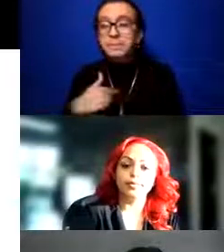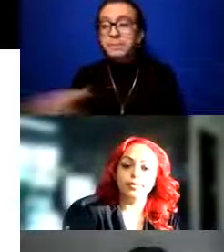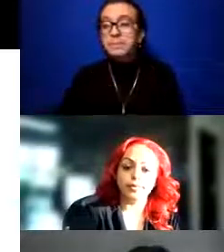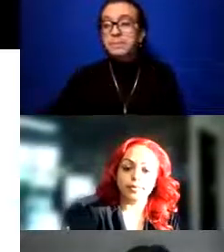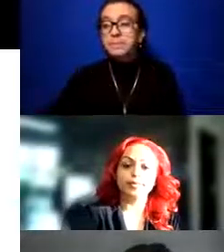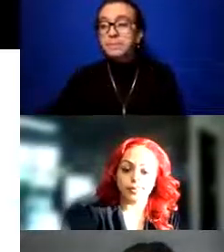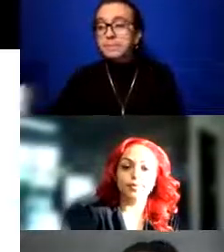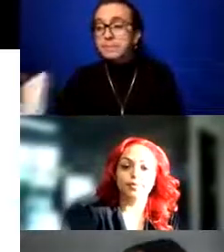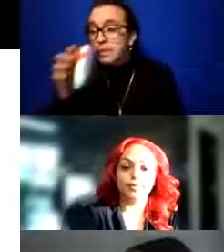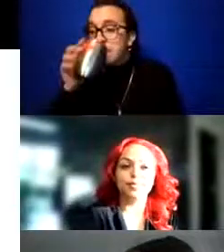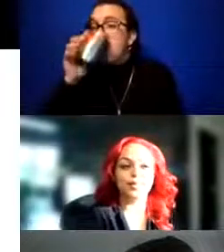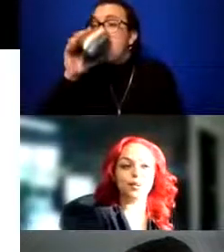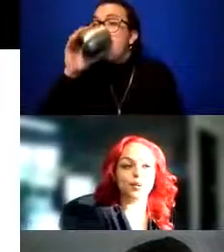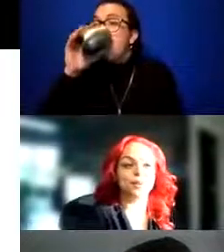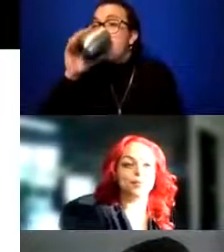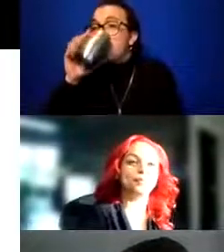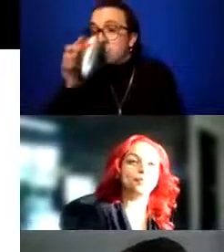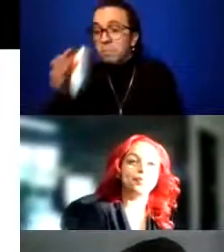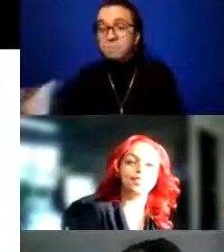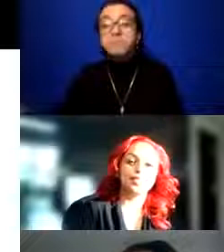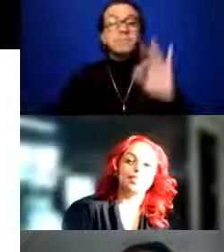Está bien, gracias. That's good. Thank you.